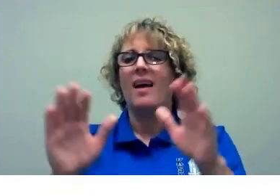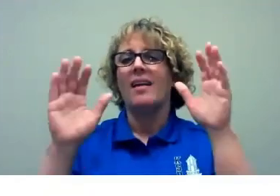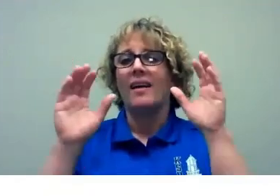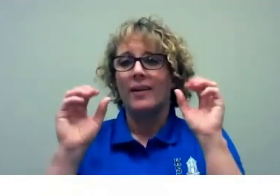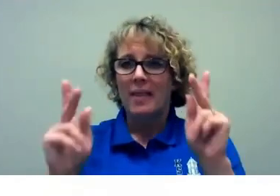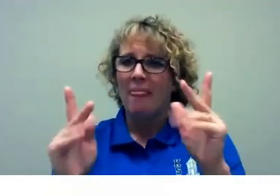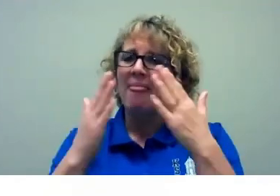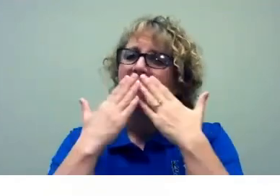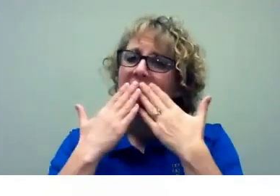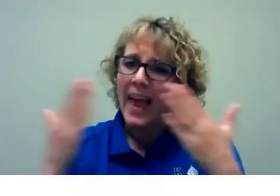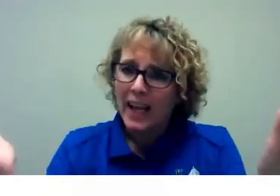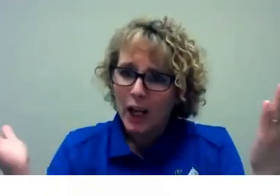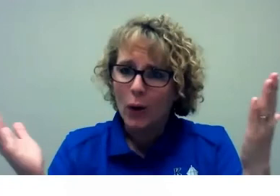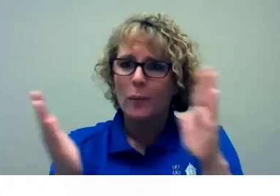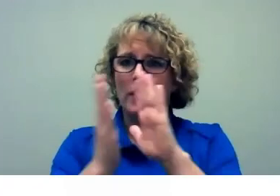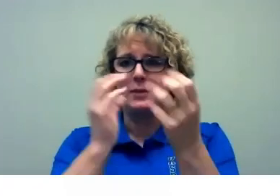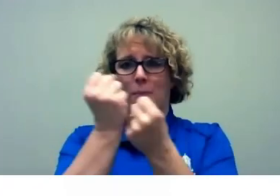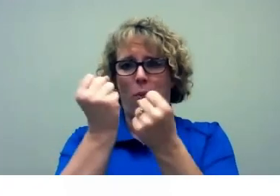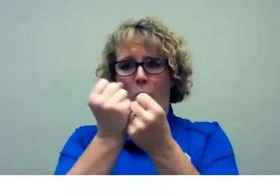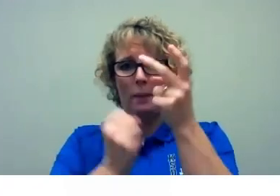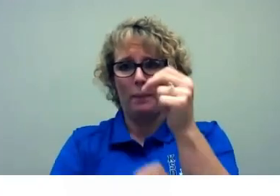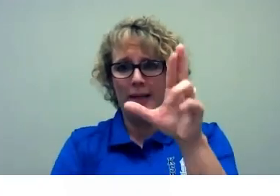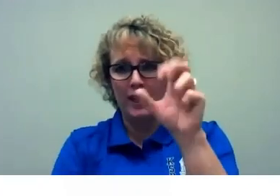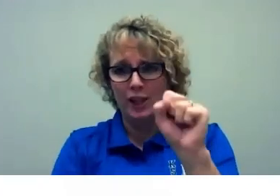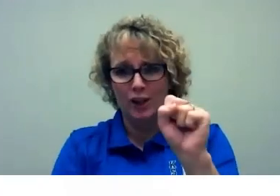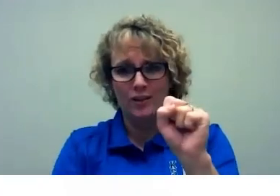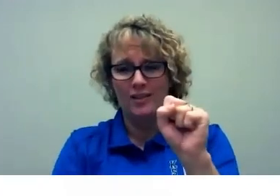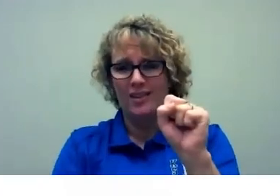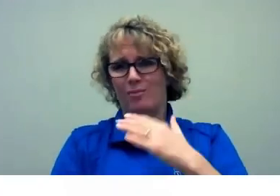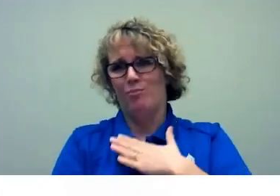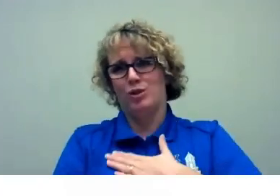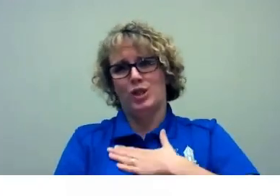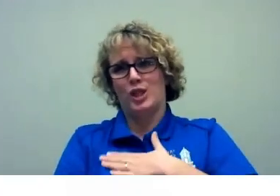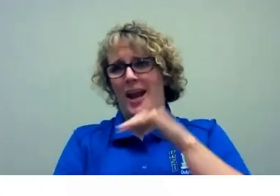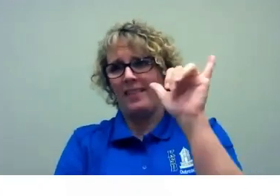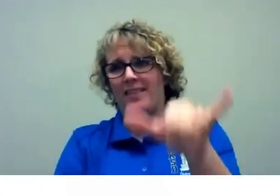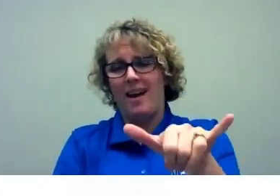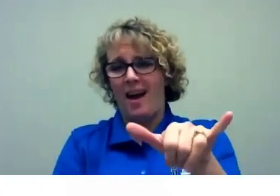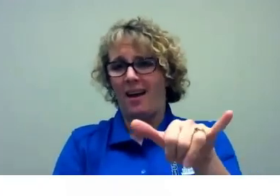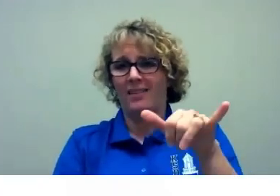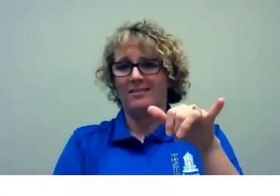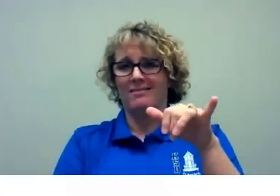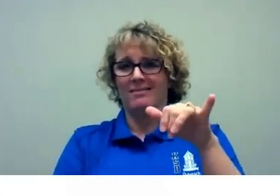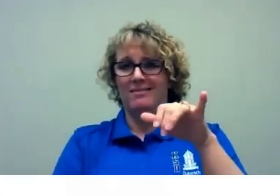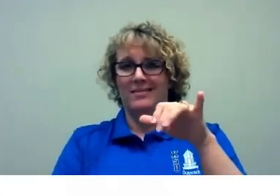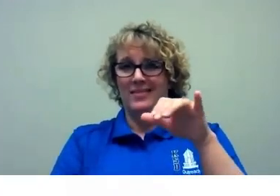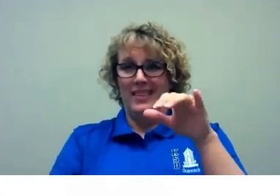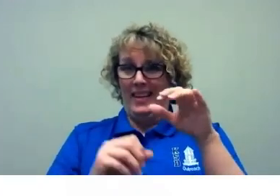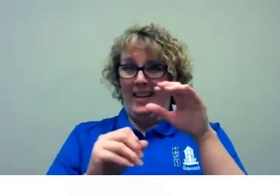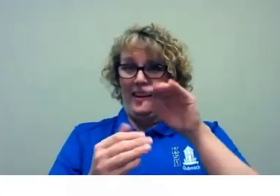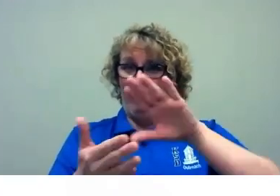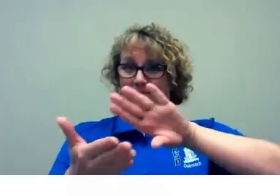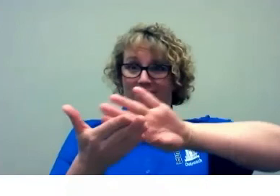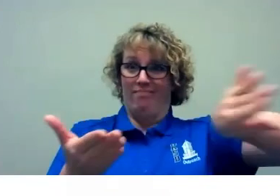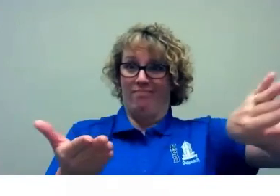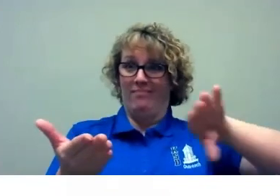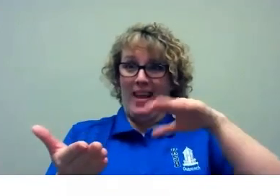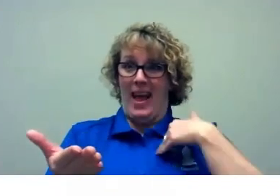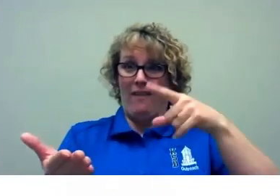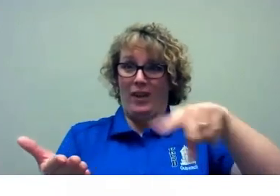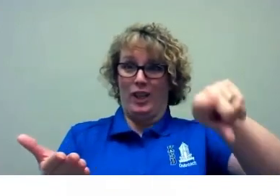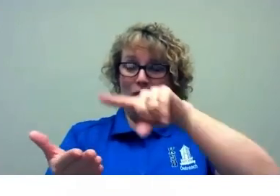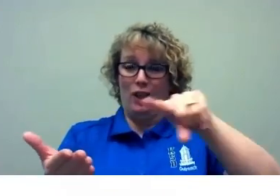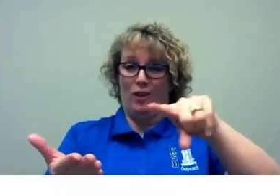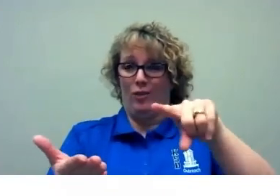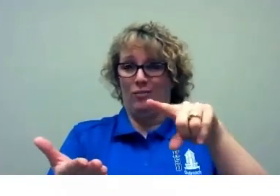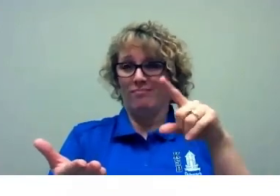that would be focused on the deaf and hard of hearing portion. The date will be informed to you through email. But again, thank